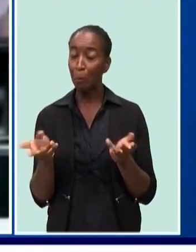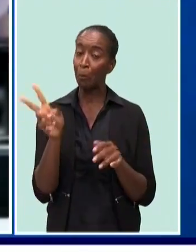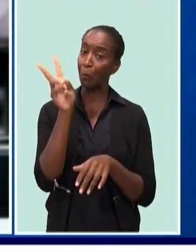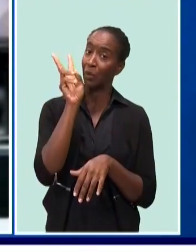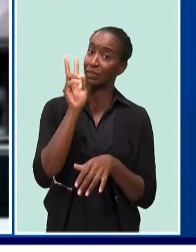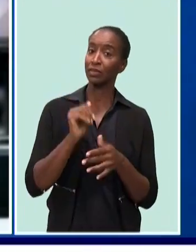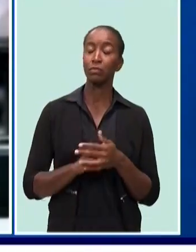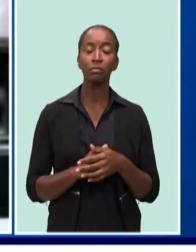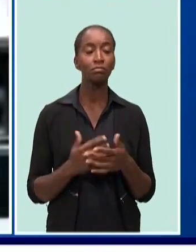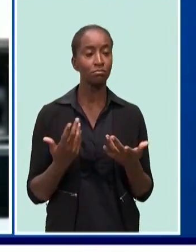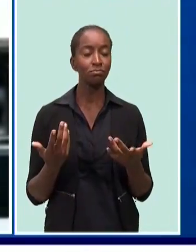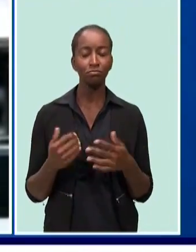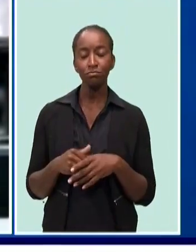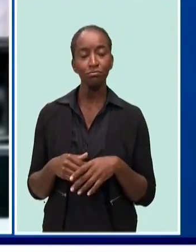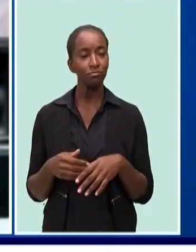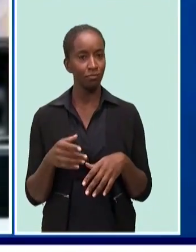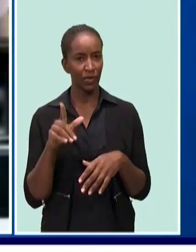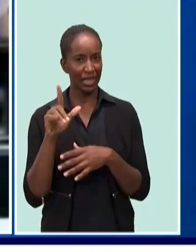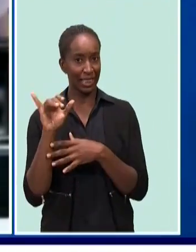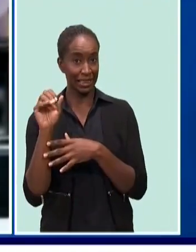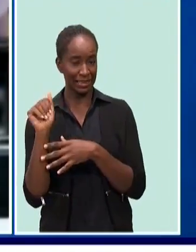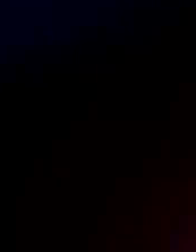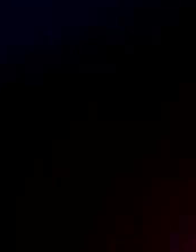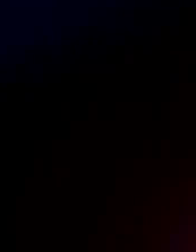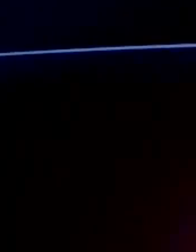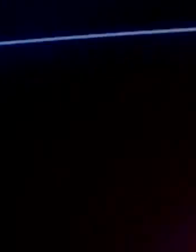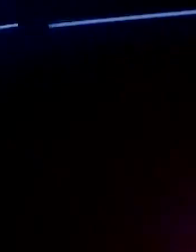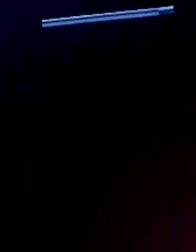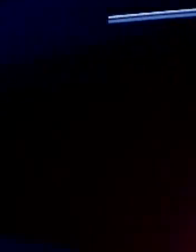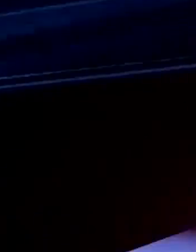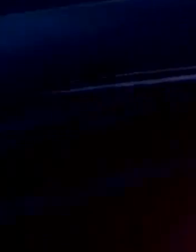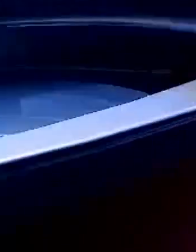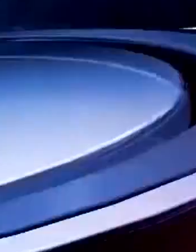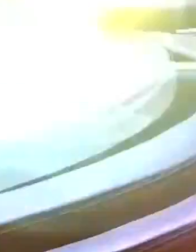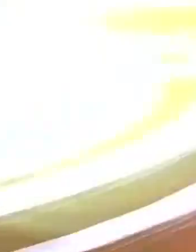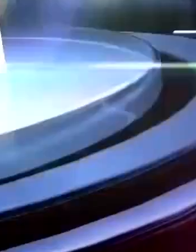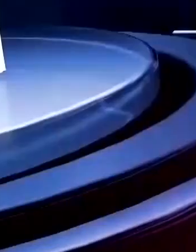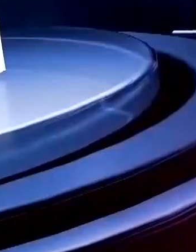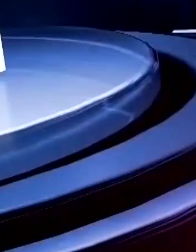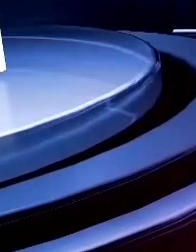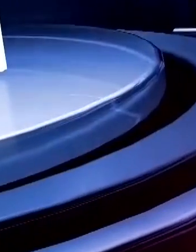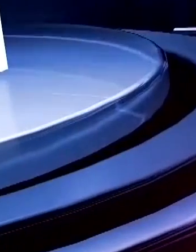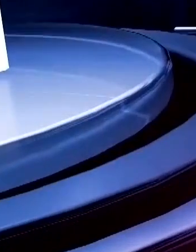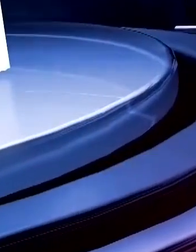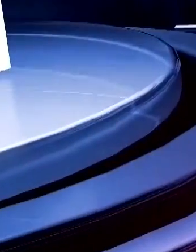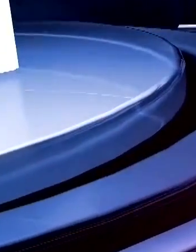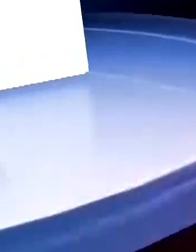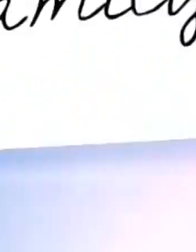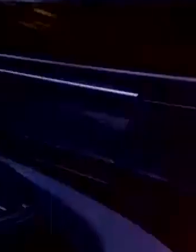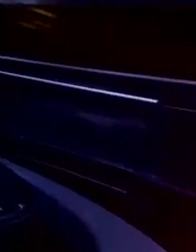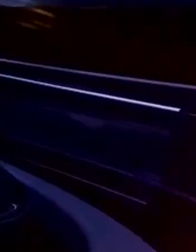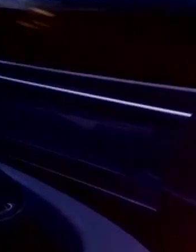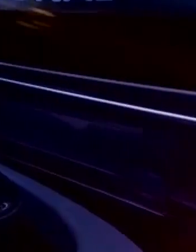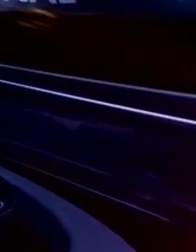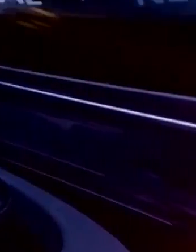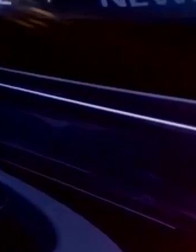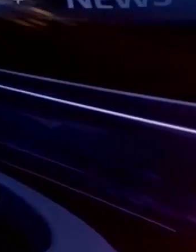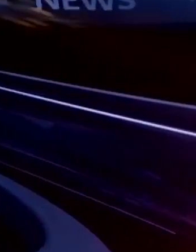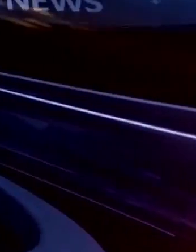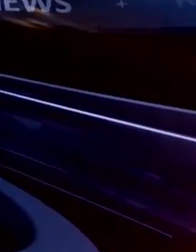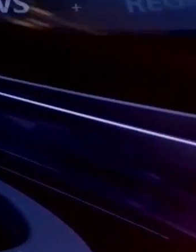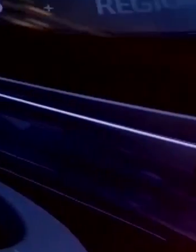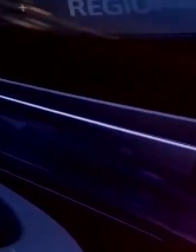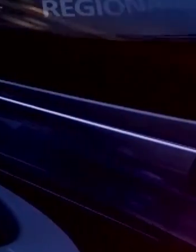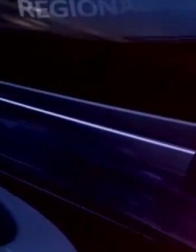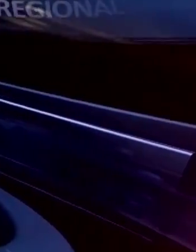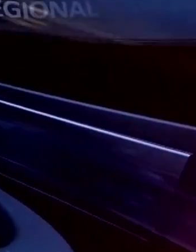as well. I'm sure that will benefit songwriters. What's Trending is brought to you by Trident Insurance. We treat